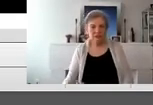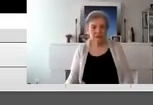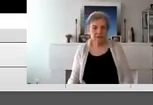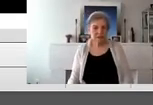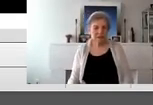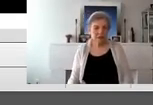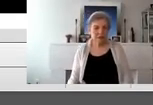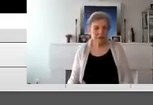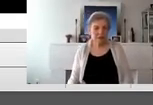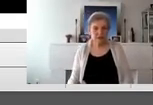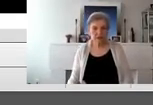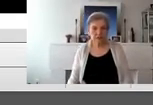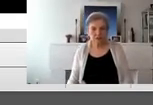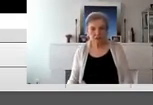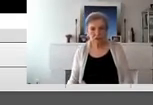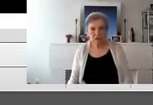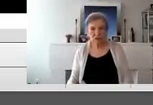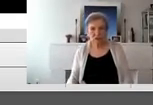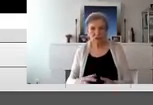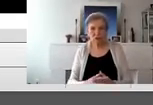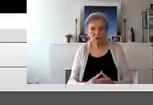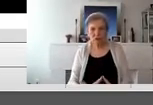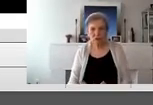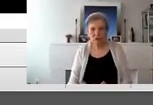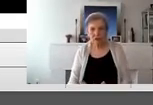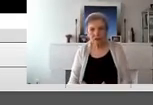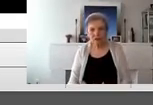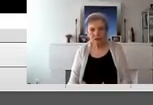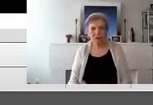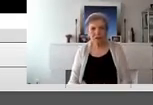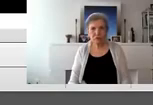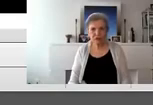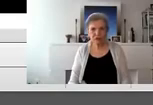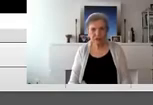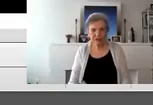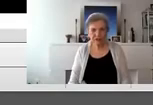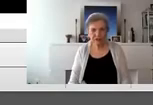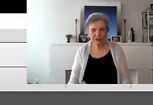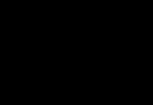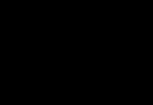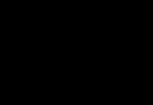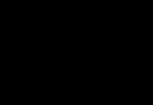» Welcome, everyone.